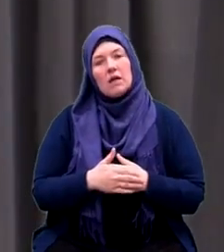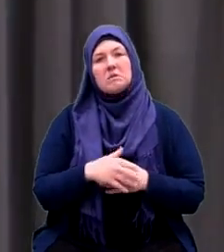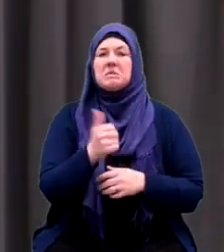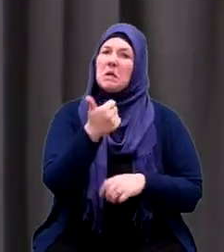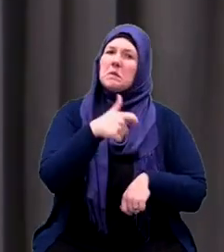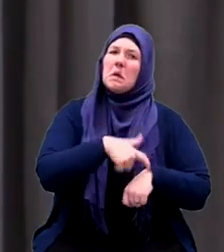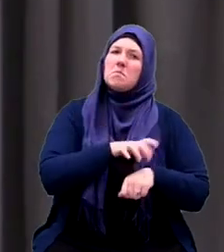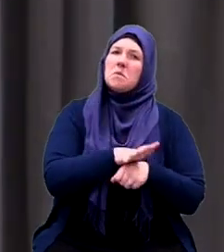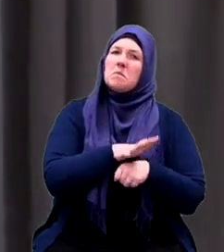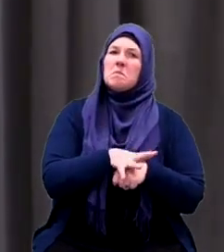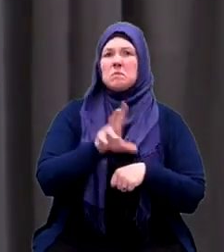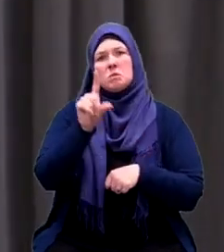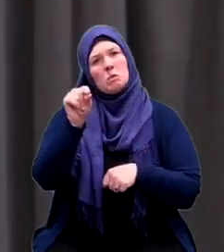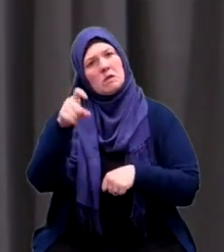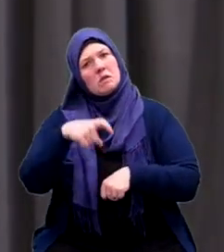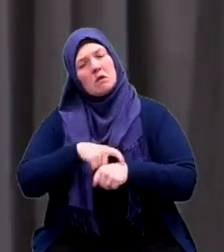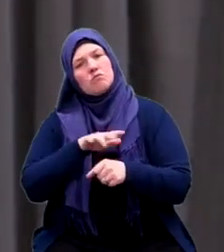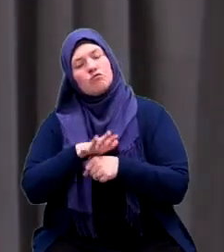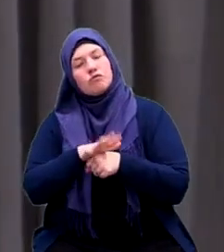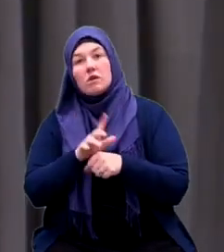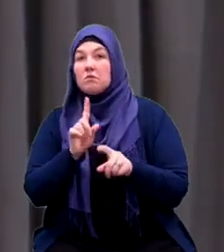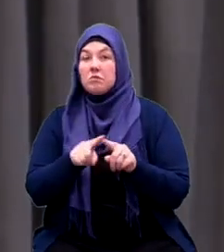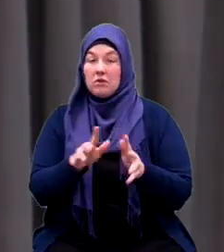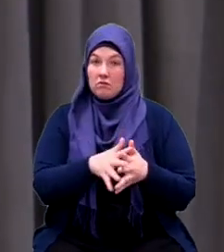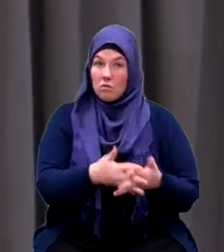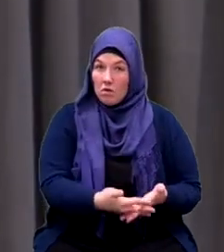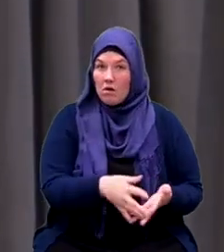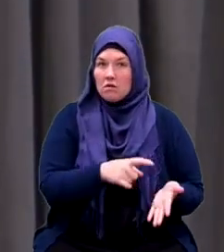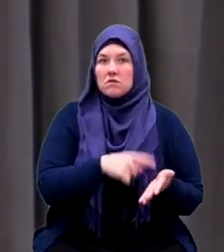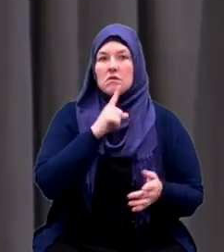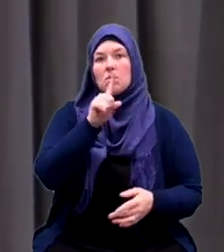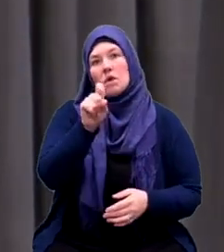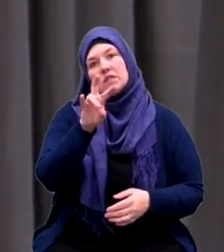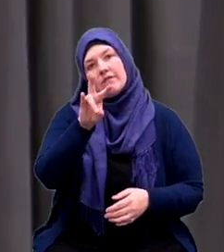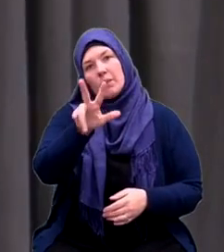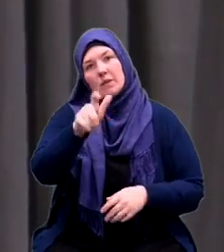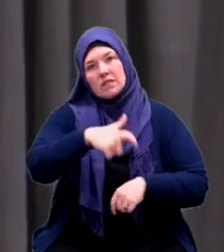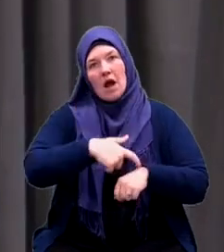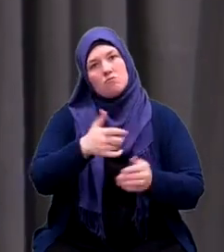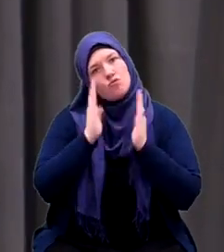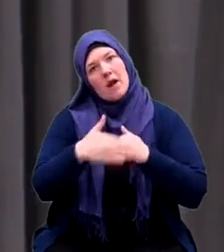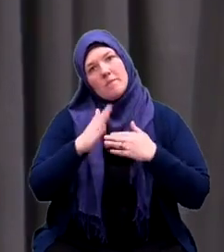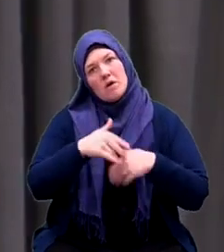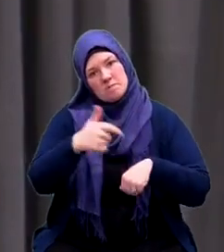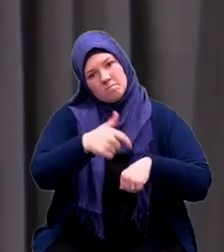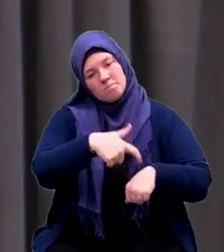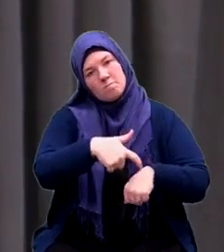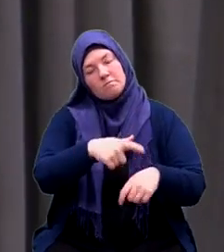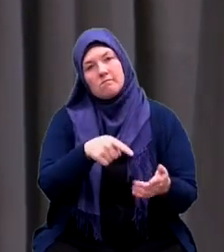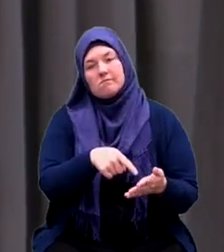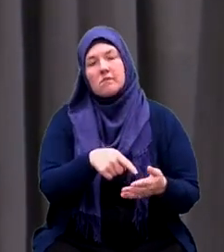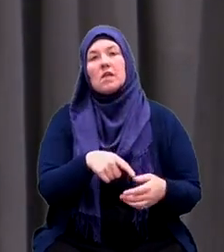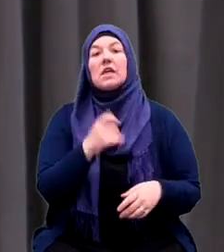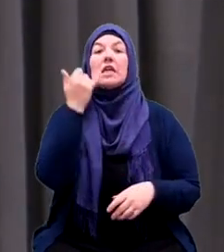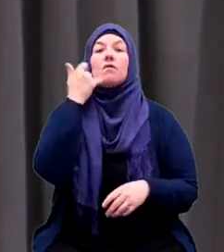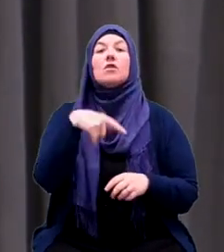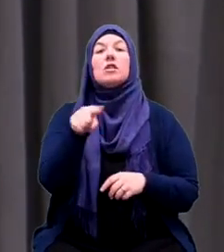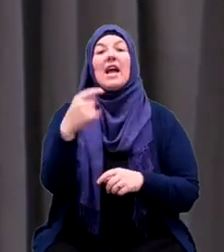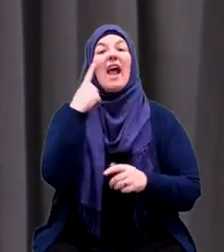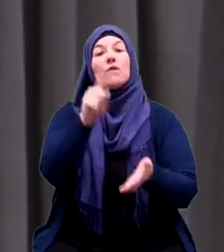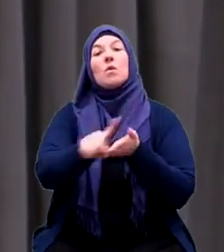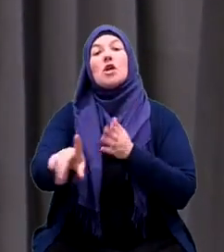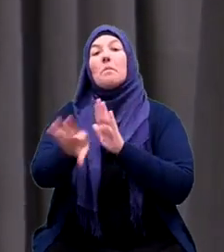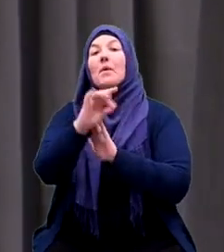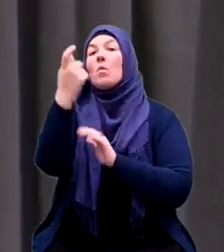wants us to frequently see what matters. So if every week you just pick one